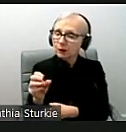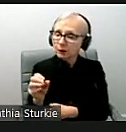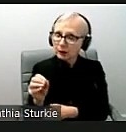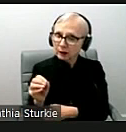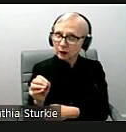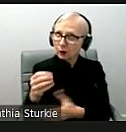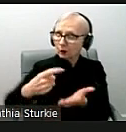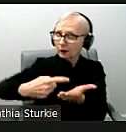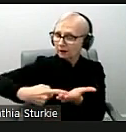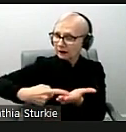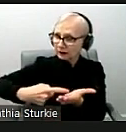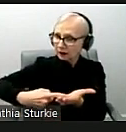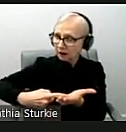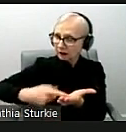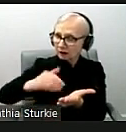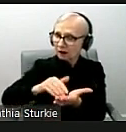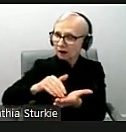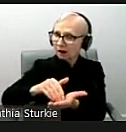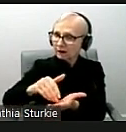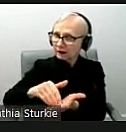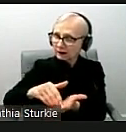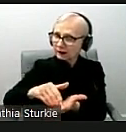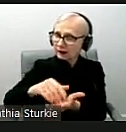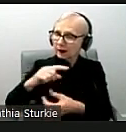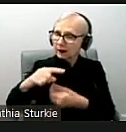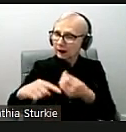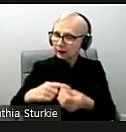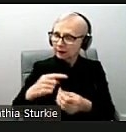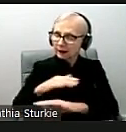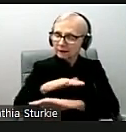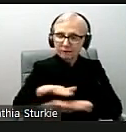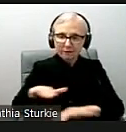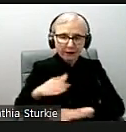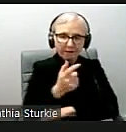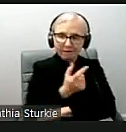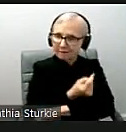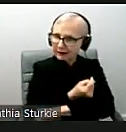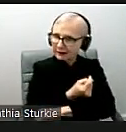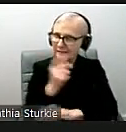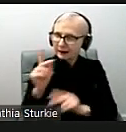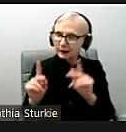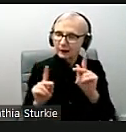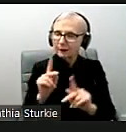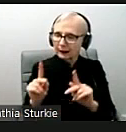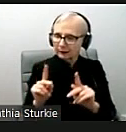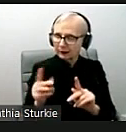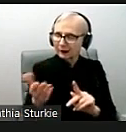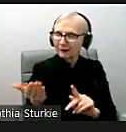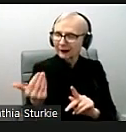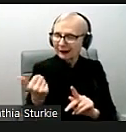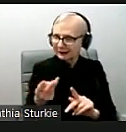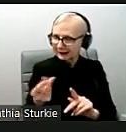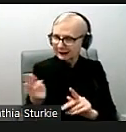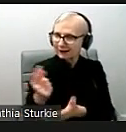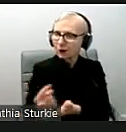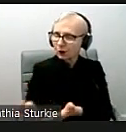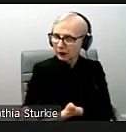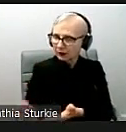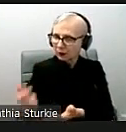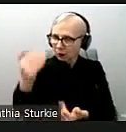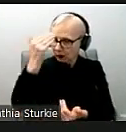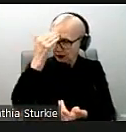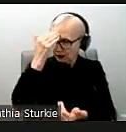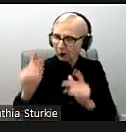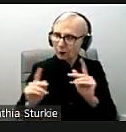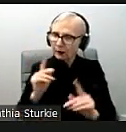We've talked a lot about the unvaccinated over the last several weeks. And we know that people who have not